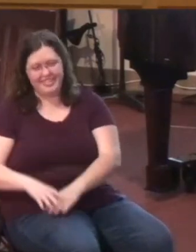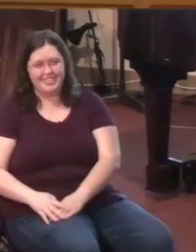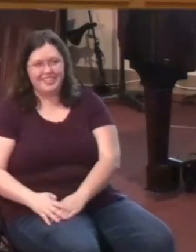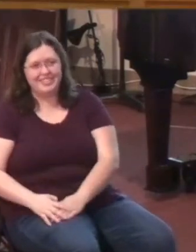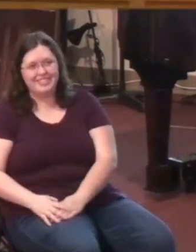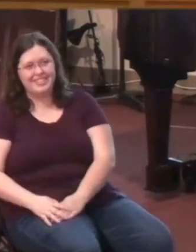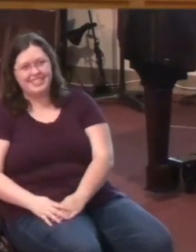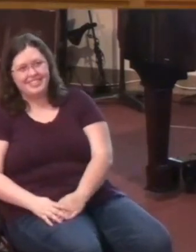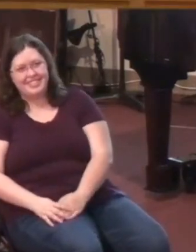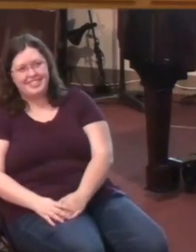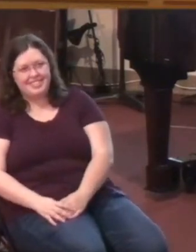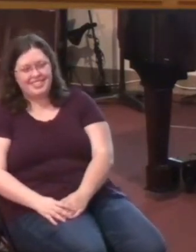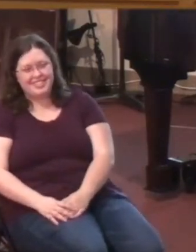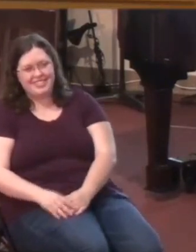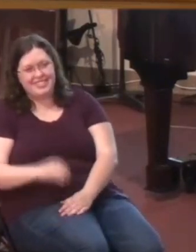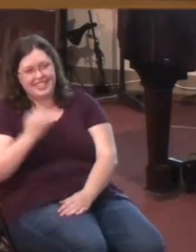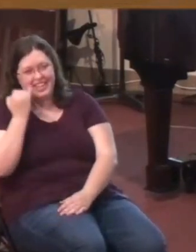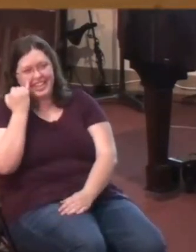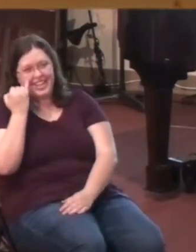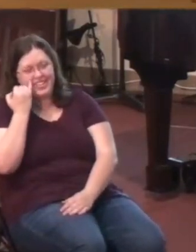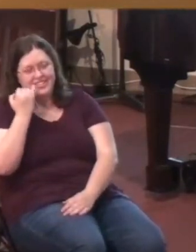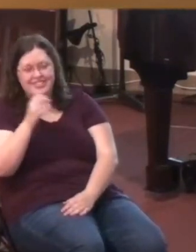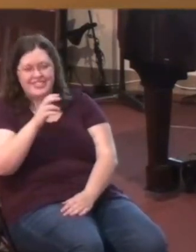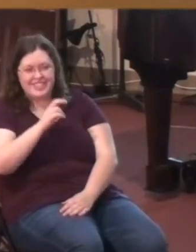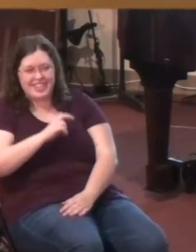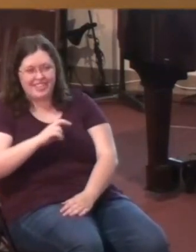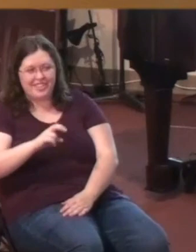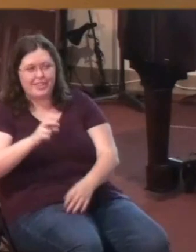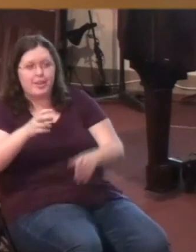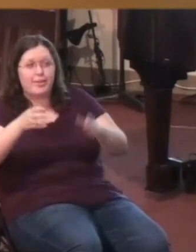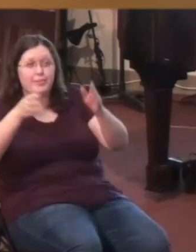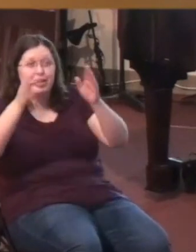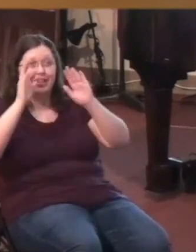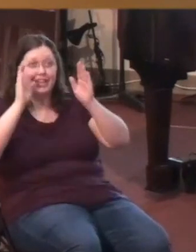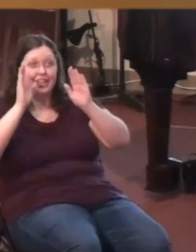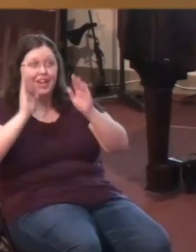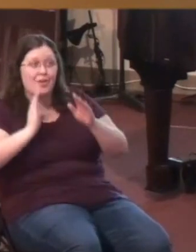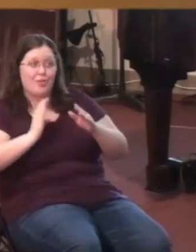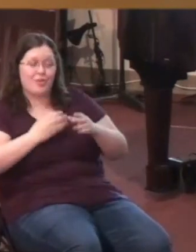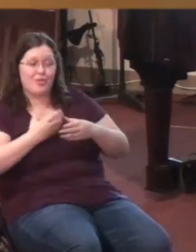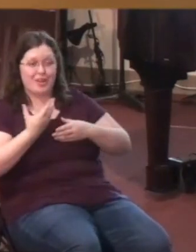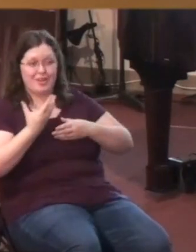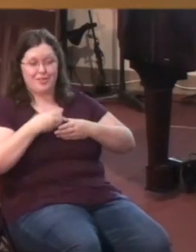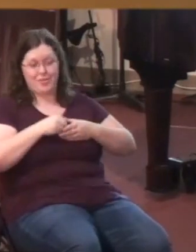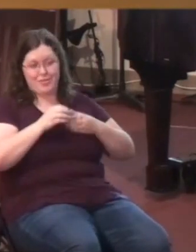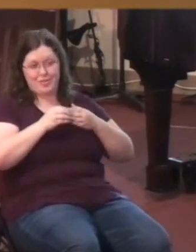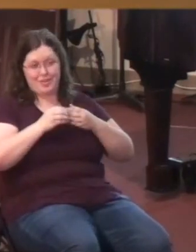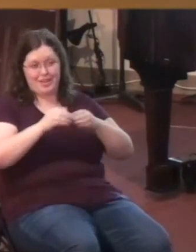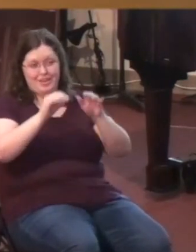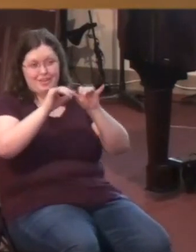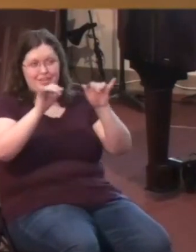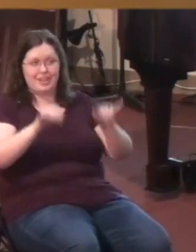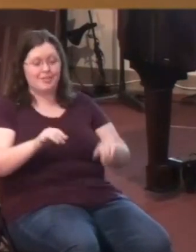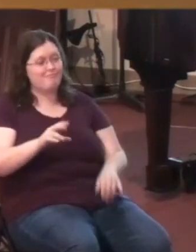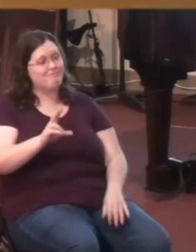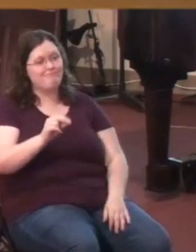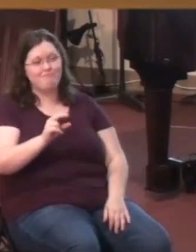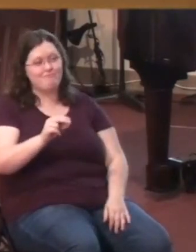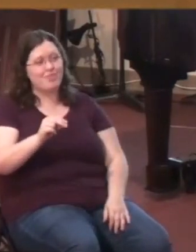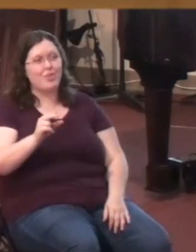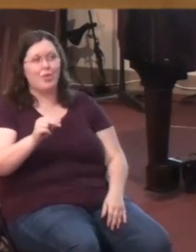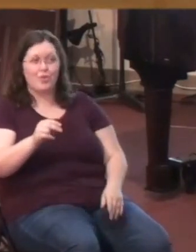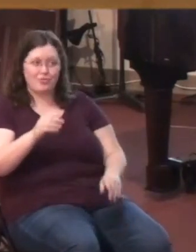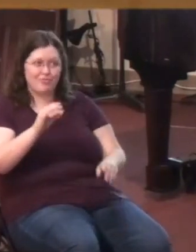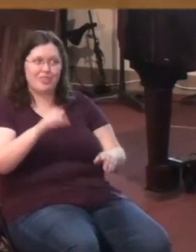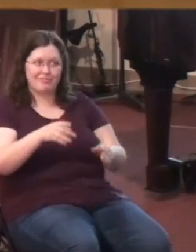And then if we're just navigating, we pay attention to our internal guidance system, which says, nope, too cold, warm.